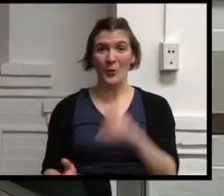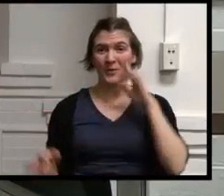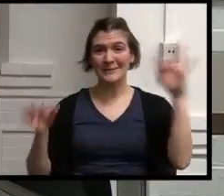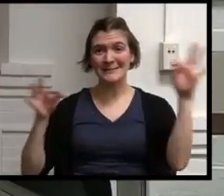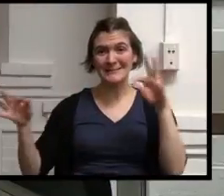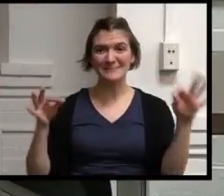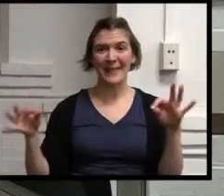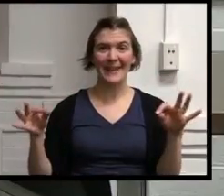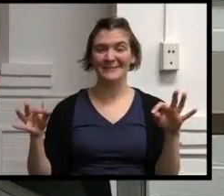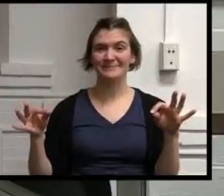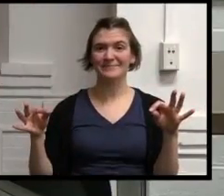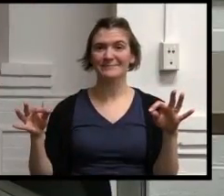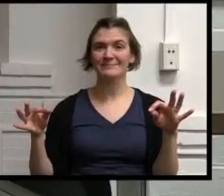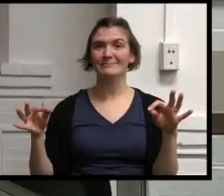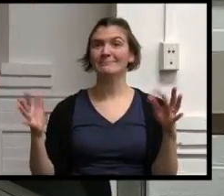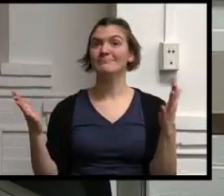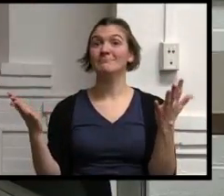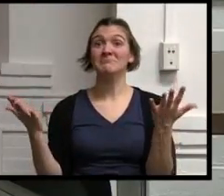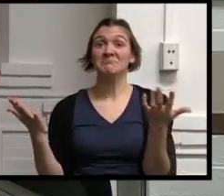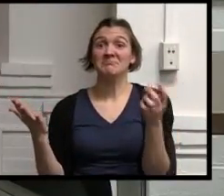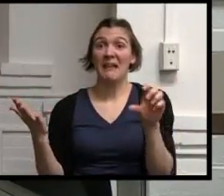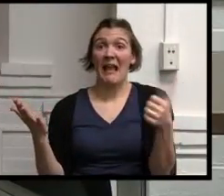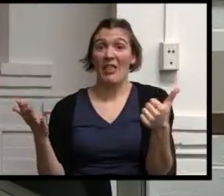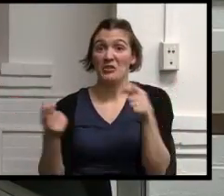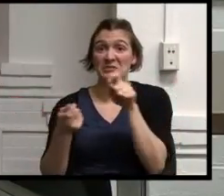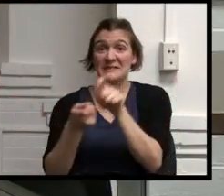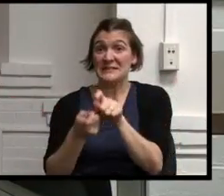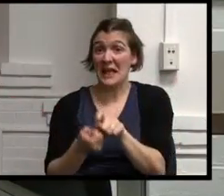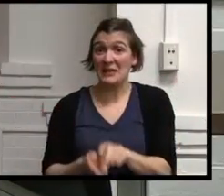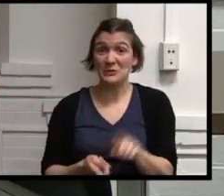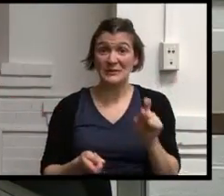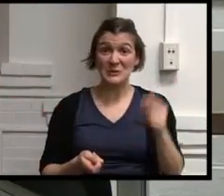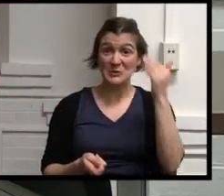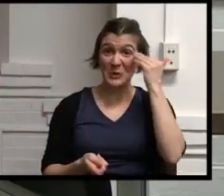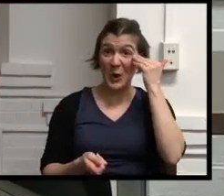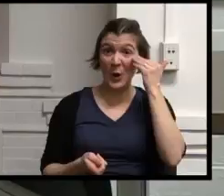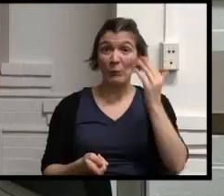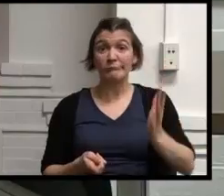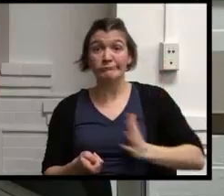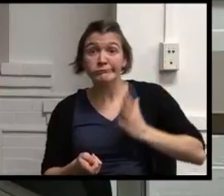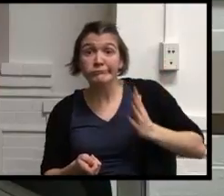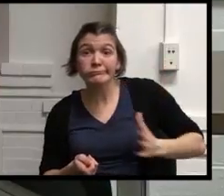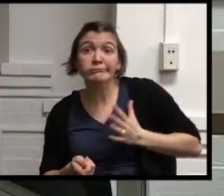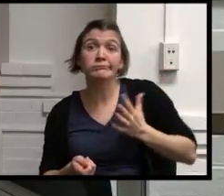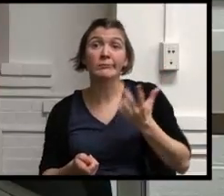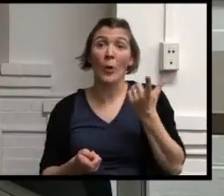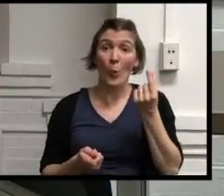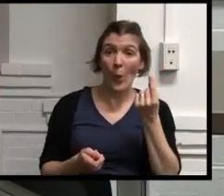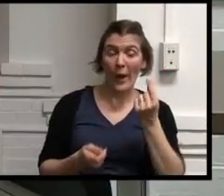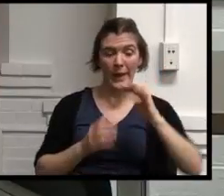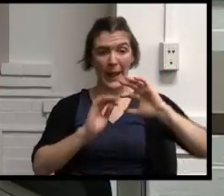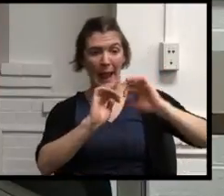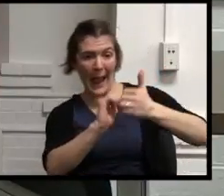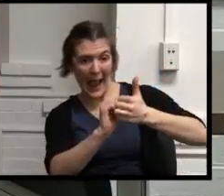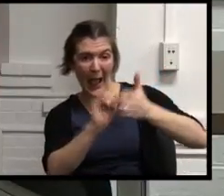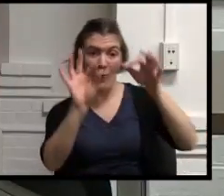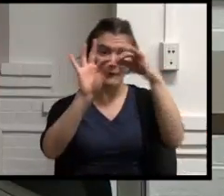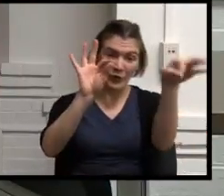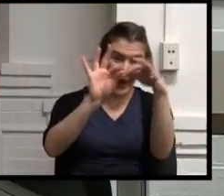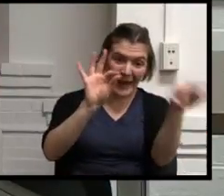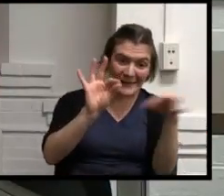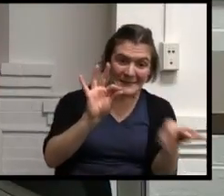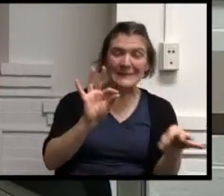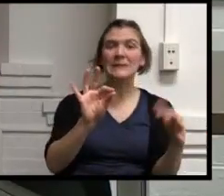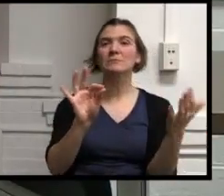you if you need any answers on the form and the content of the language of